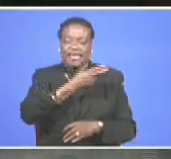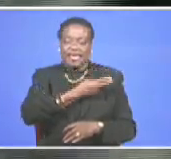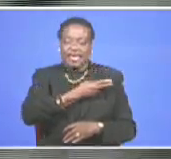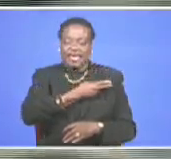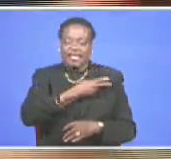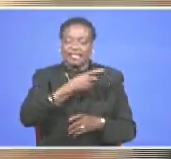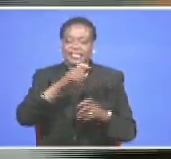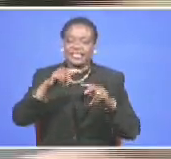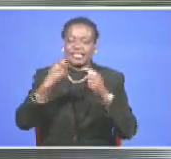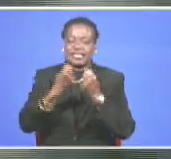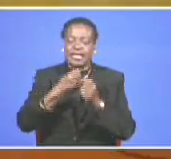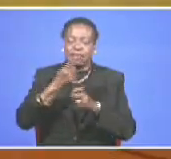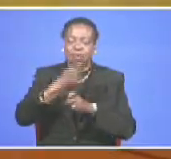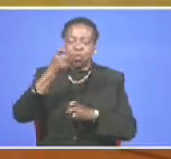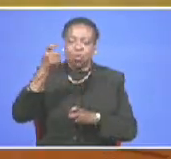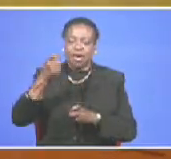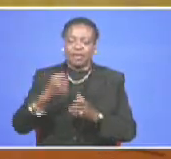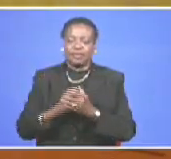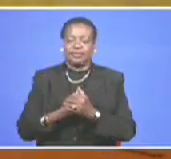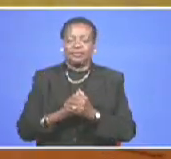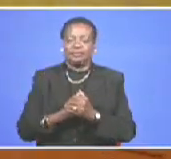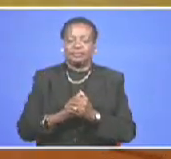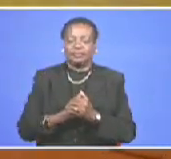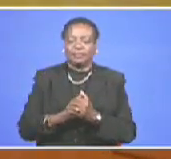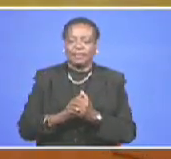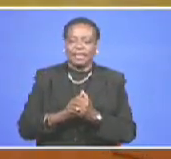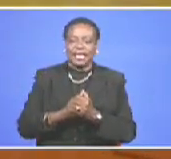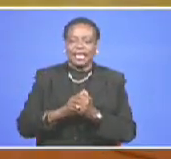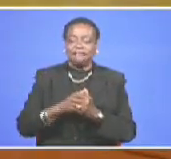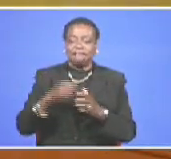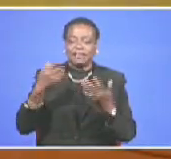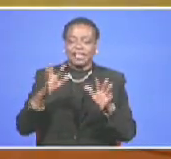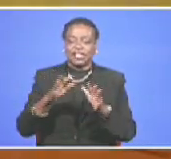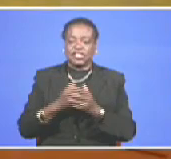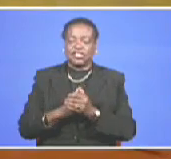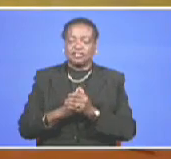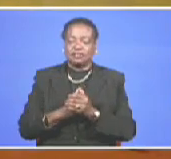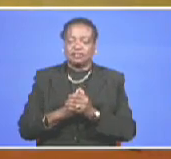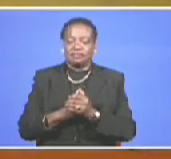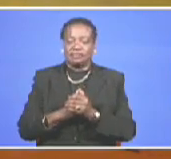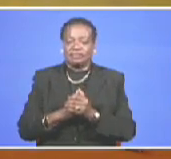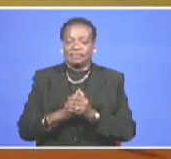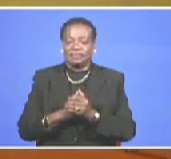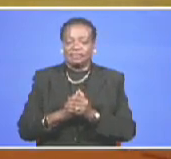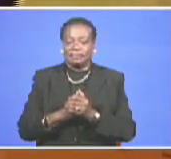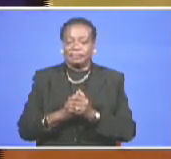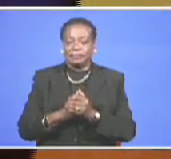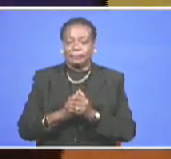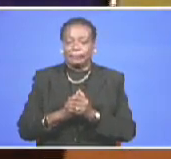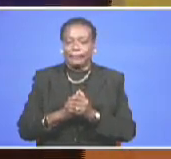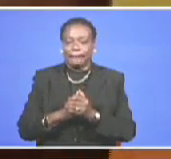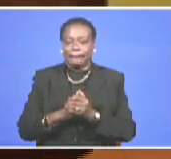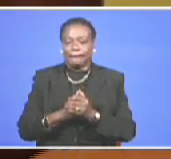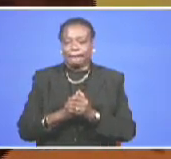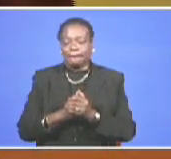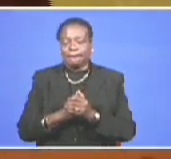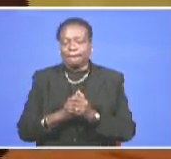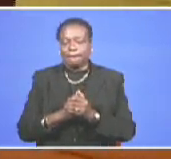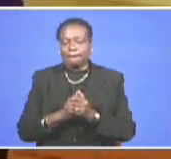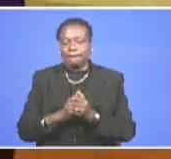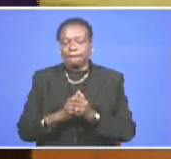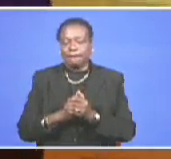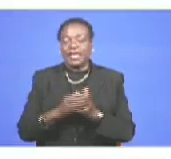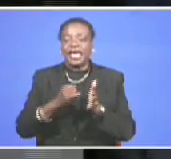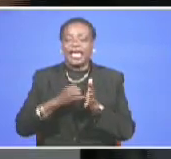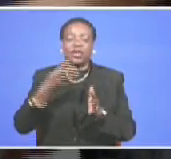122-105 victory, with Hield finishing with 20 points in 18 minutes. He reflected on what the matchup meant for Bahamian basketball. It was